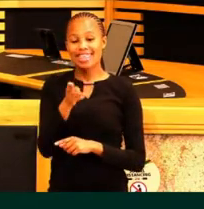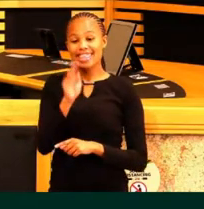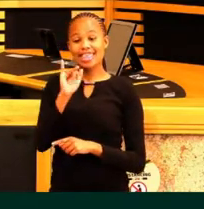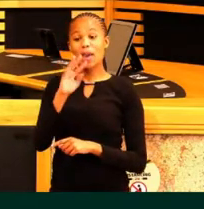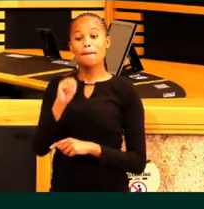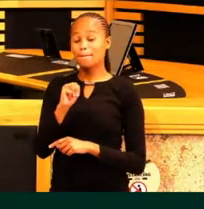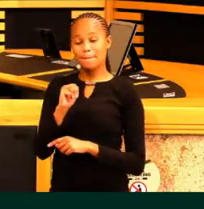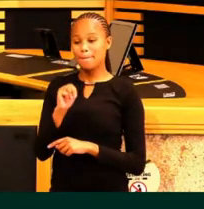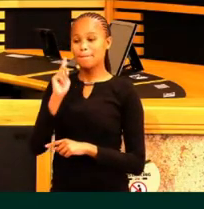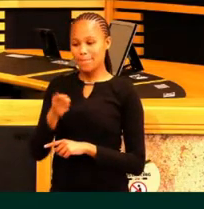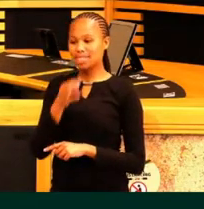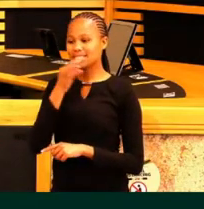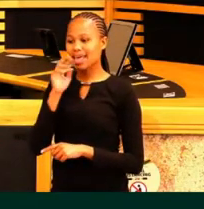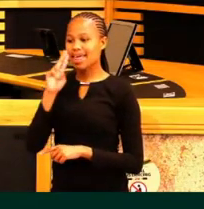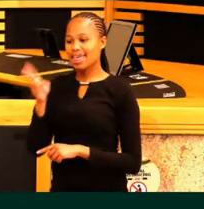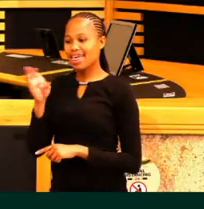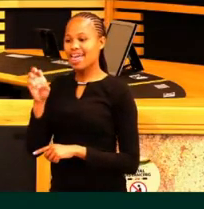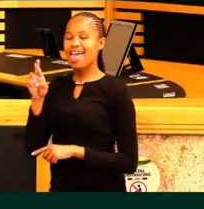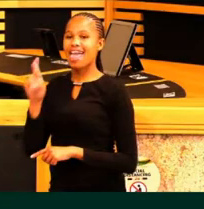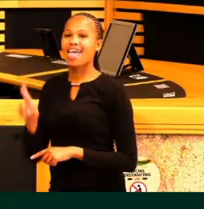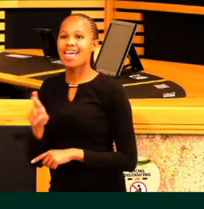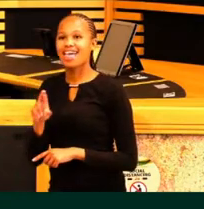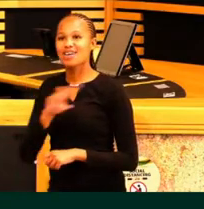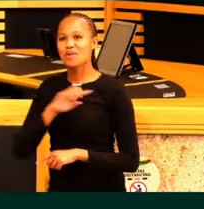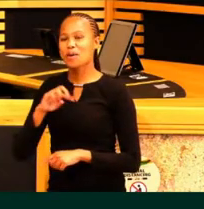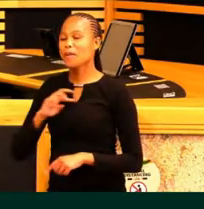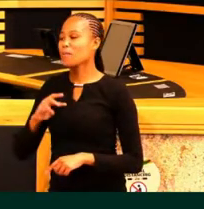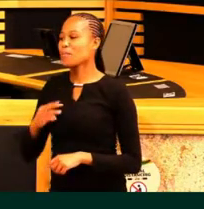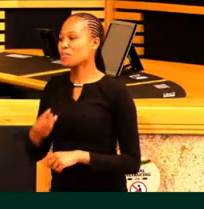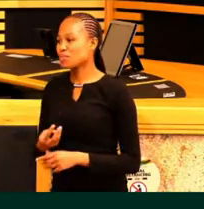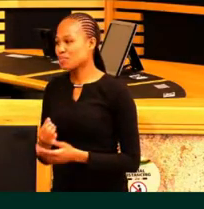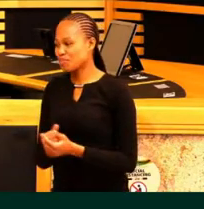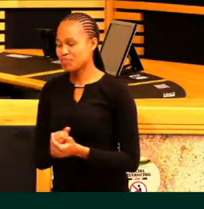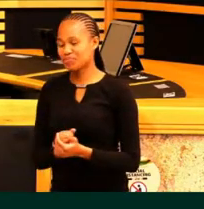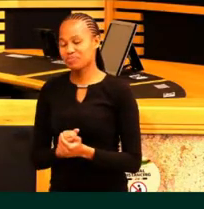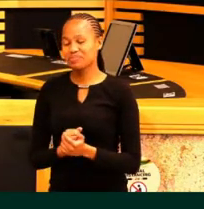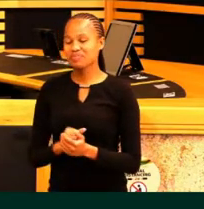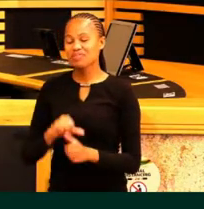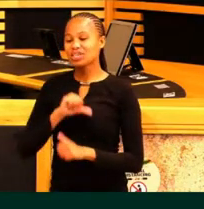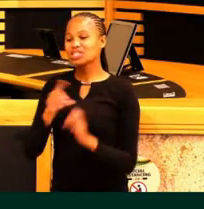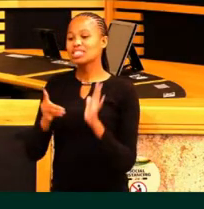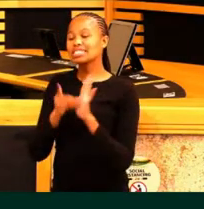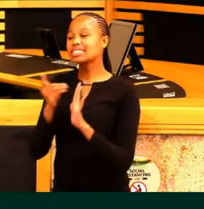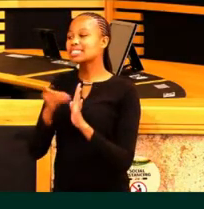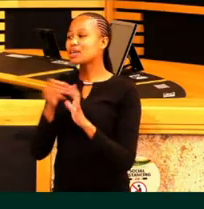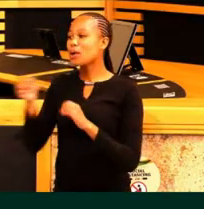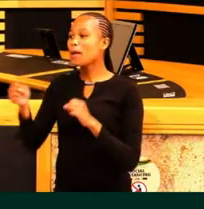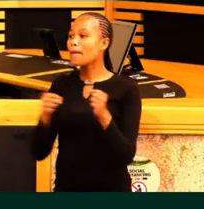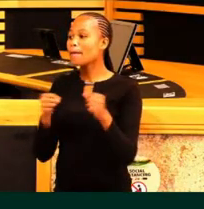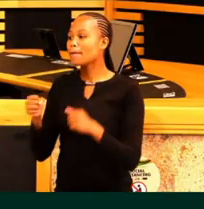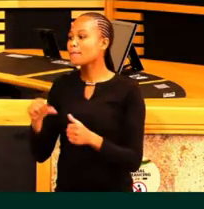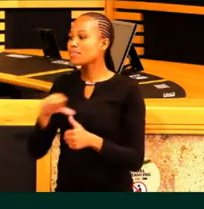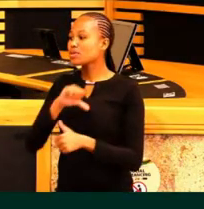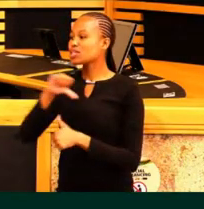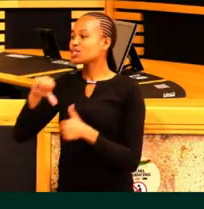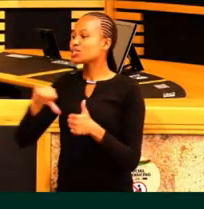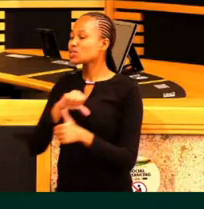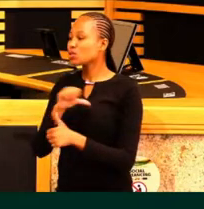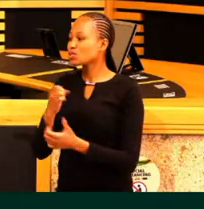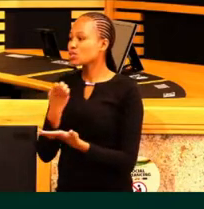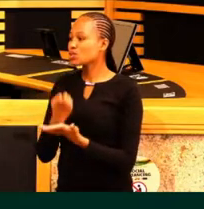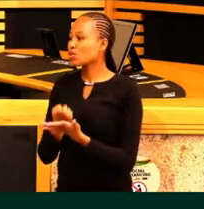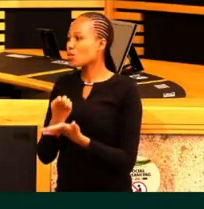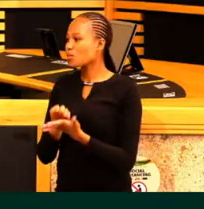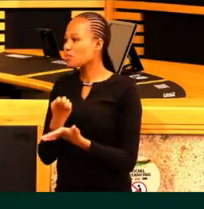consolidate a few pointers of skills development and job creation for young people social cohesion economic and transformation